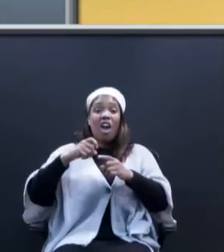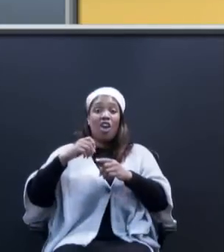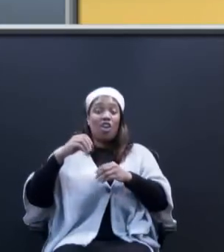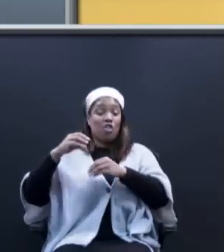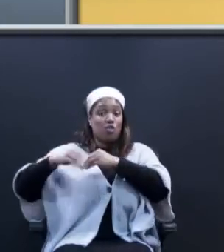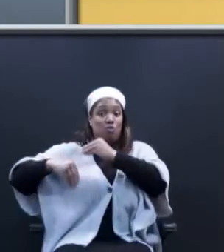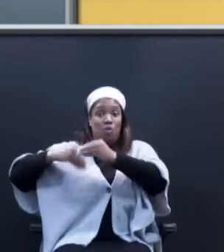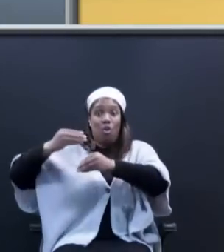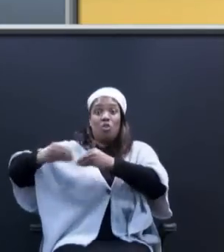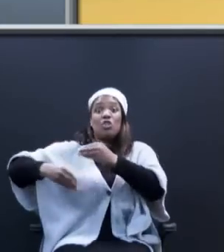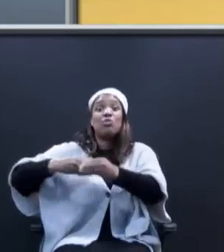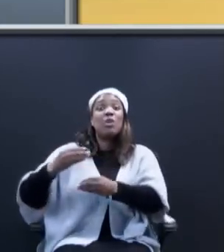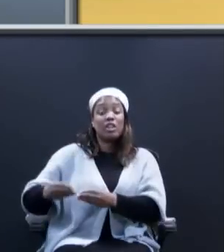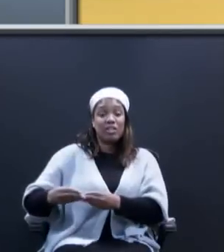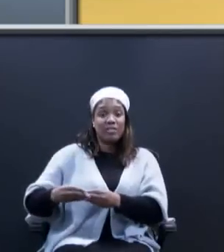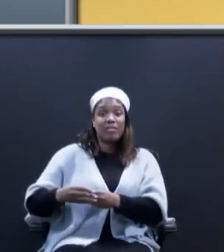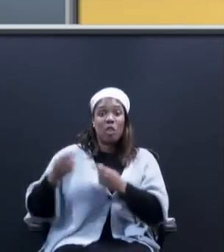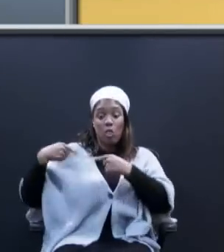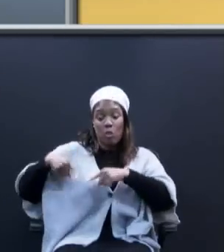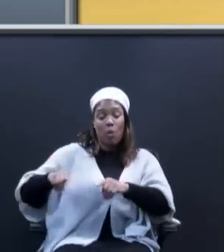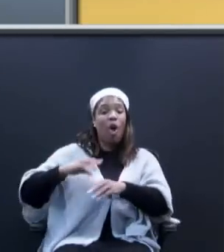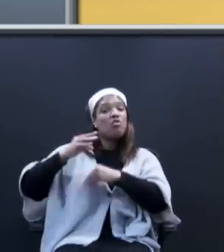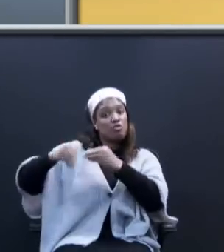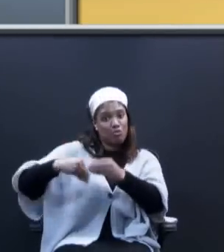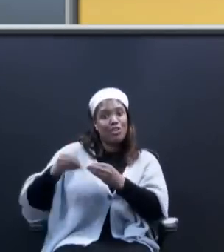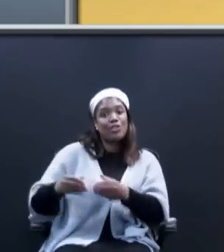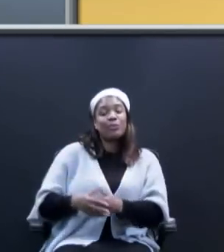23, Leviticus 23, and we're going to start at verse 26.